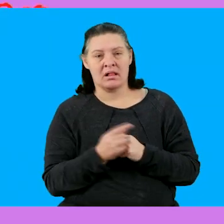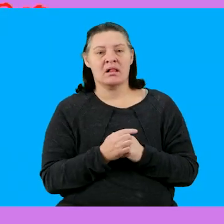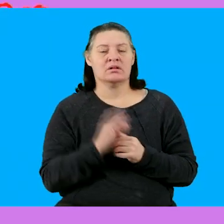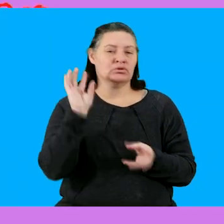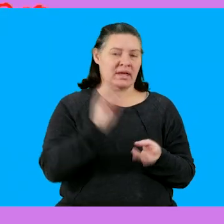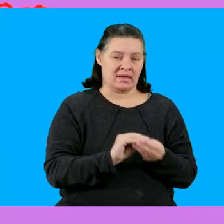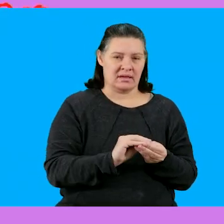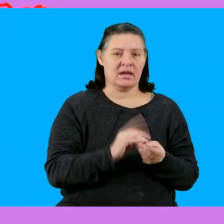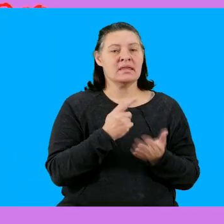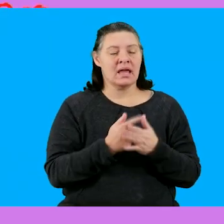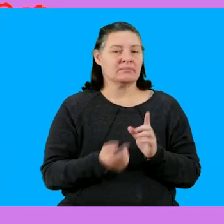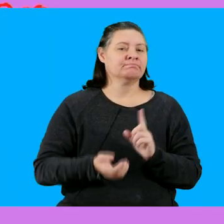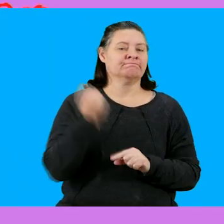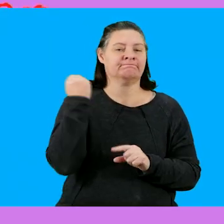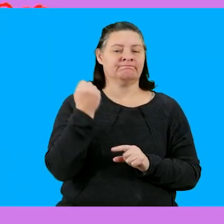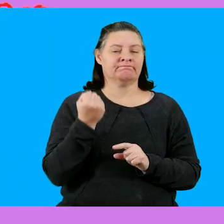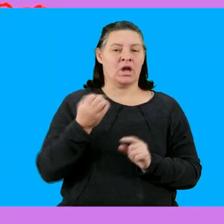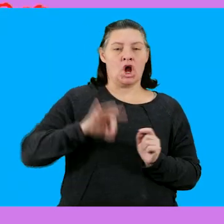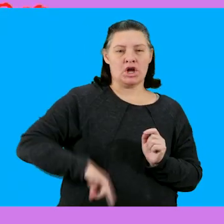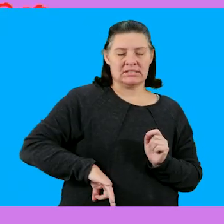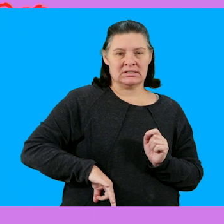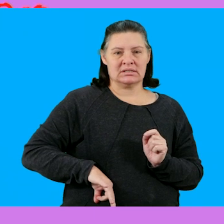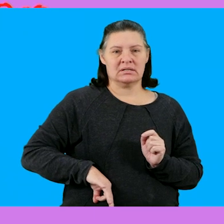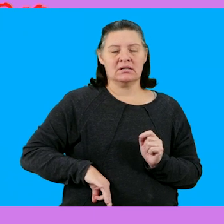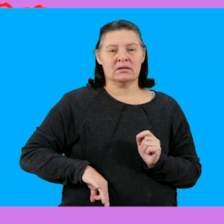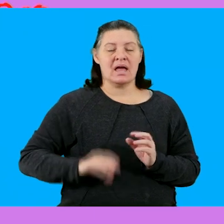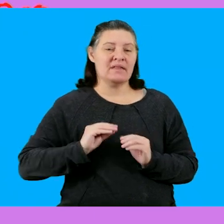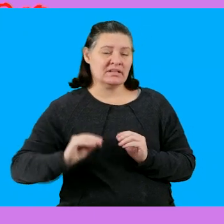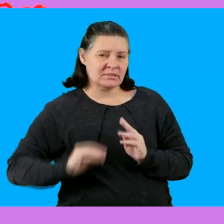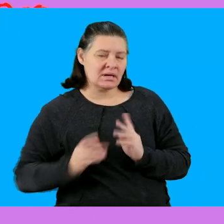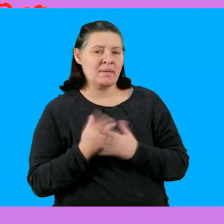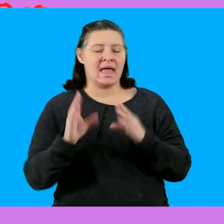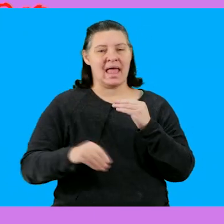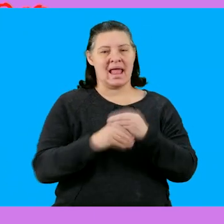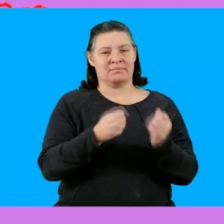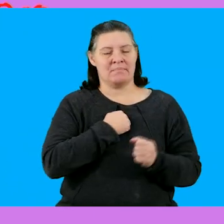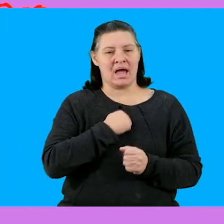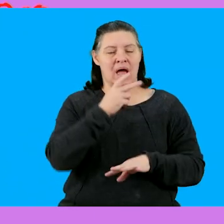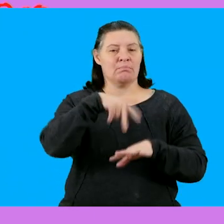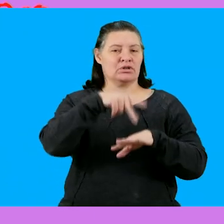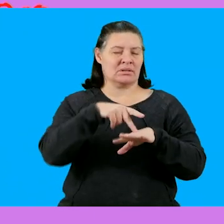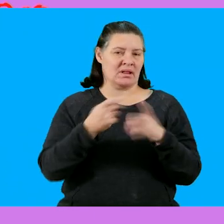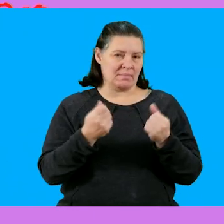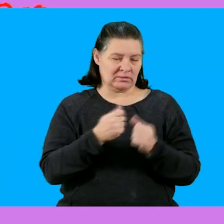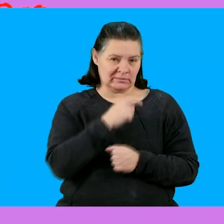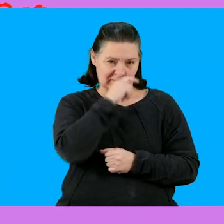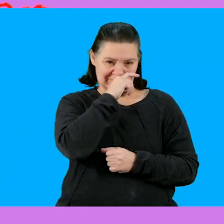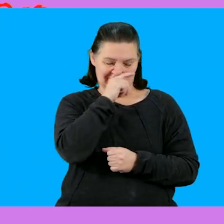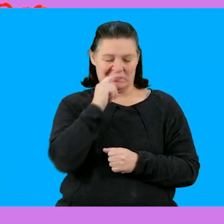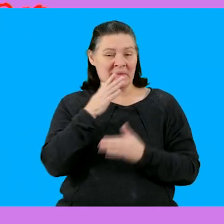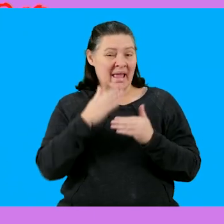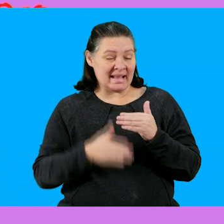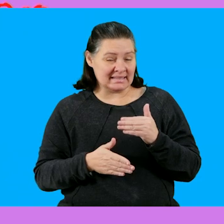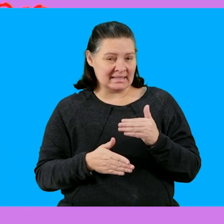every year together, and then I took my interest earned on this investment and I added it to my principal amount, my investment.